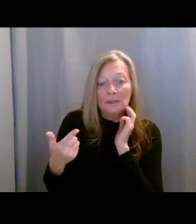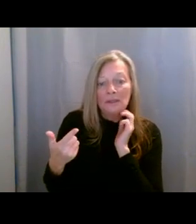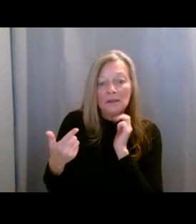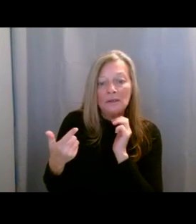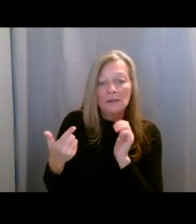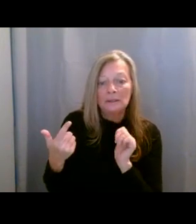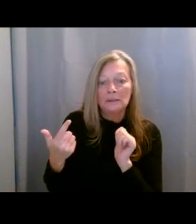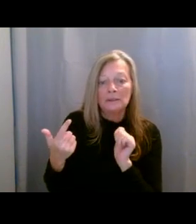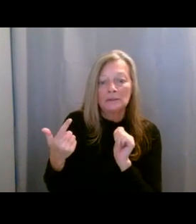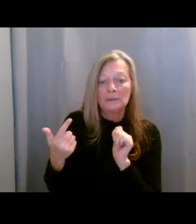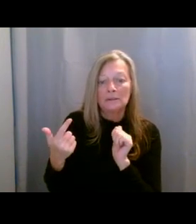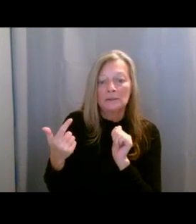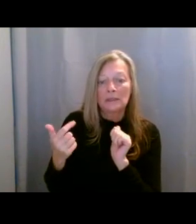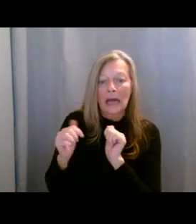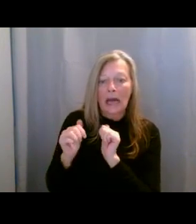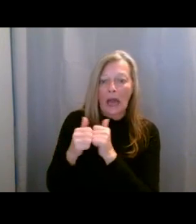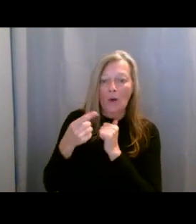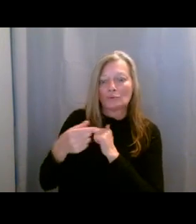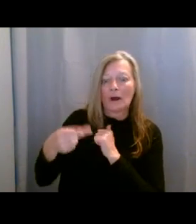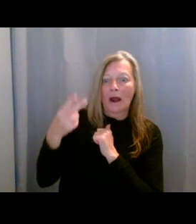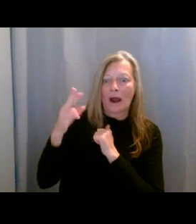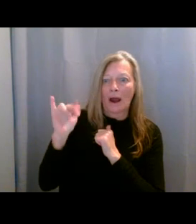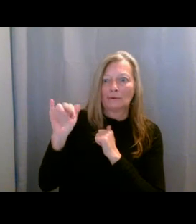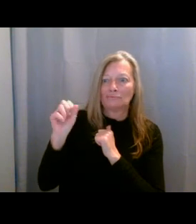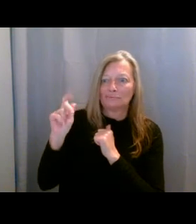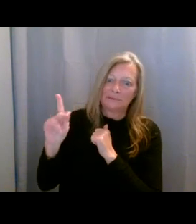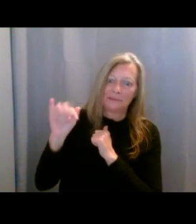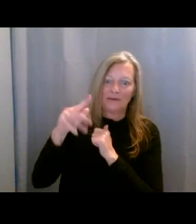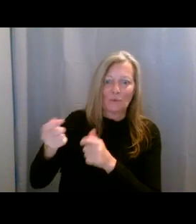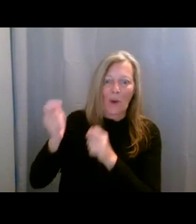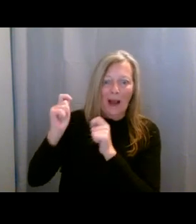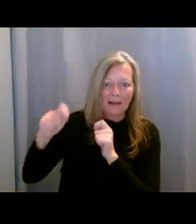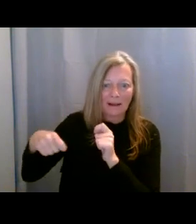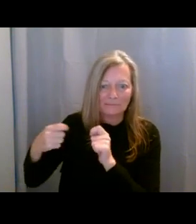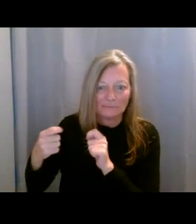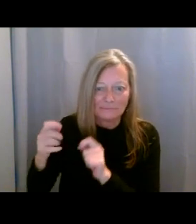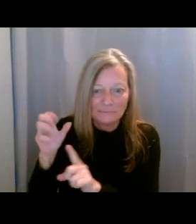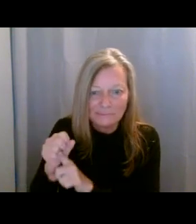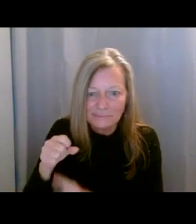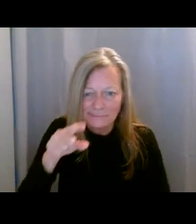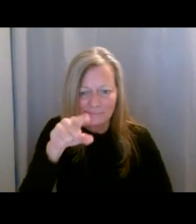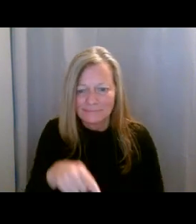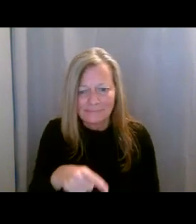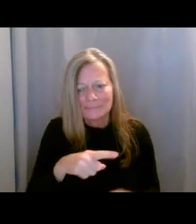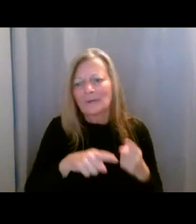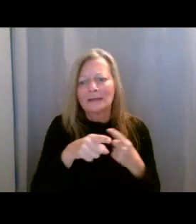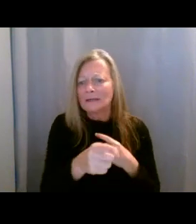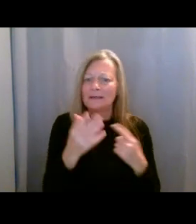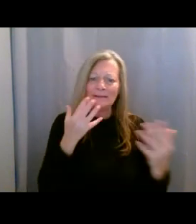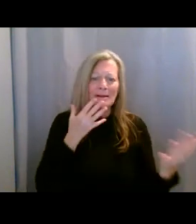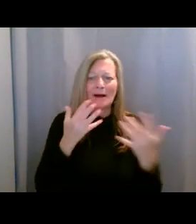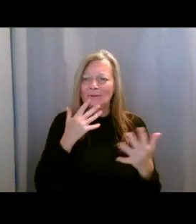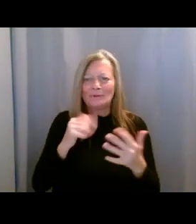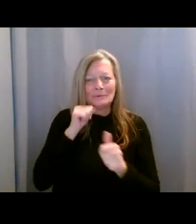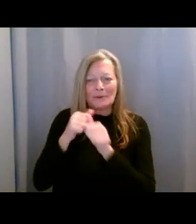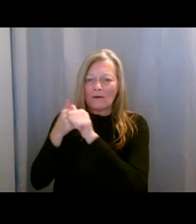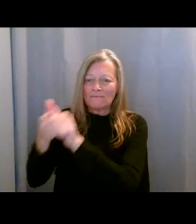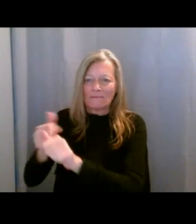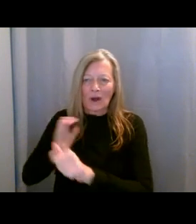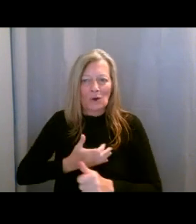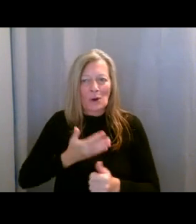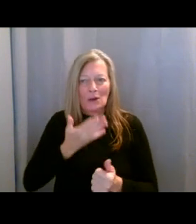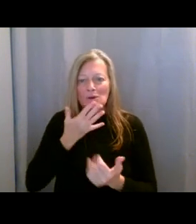for a number of reasons. One is the color. Primary colors are not part of our color palette, and the logo is